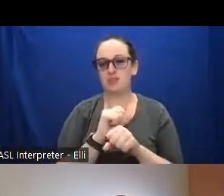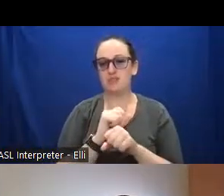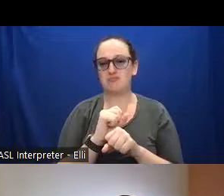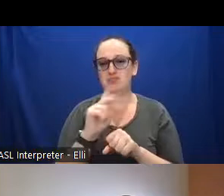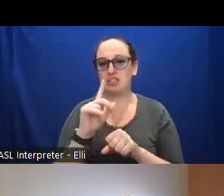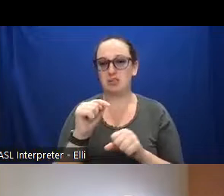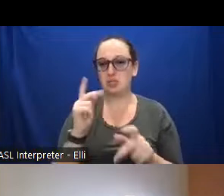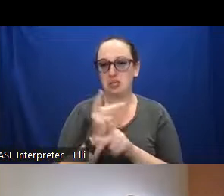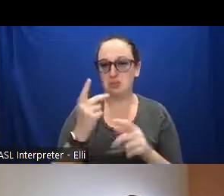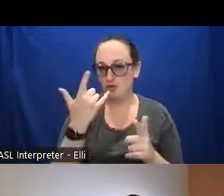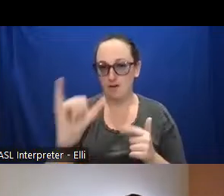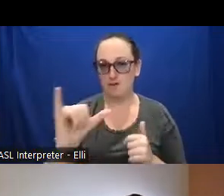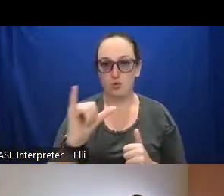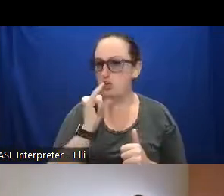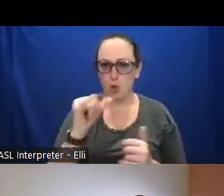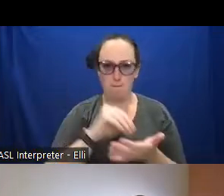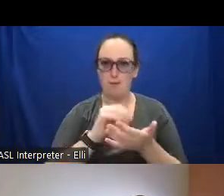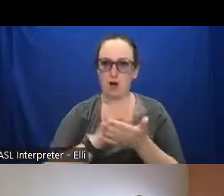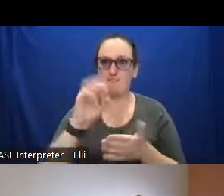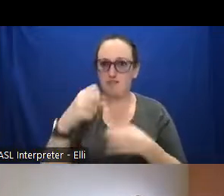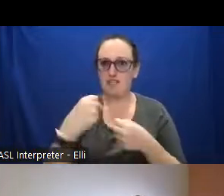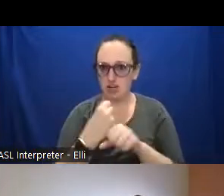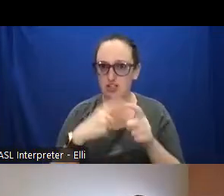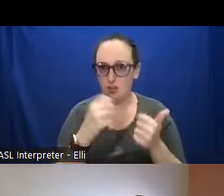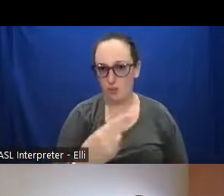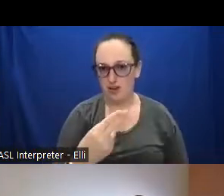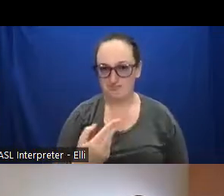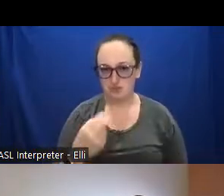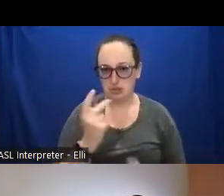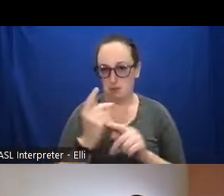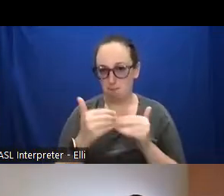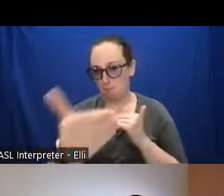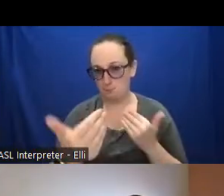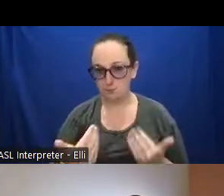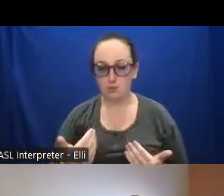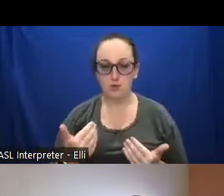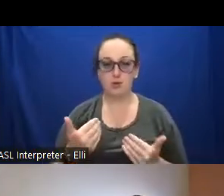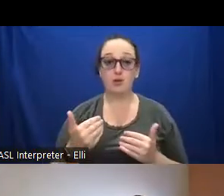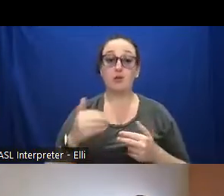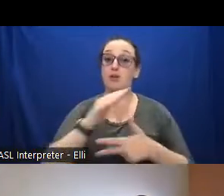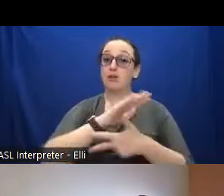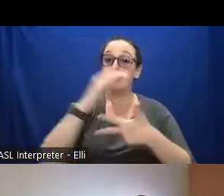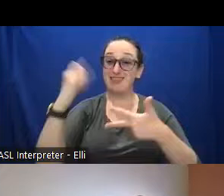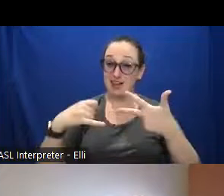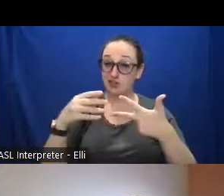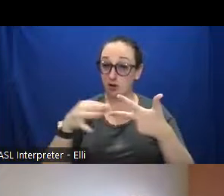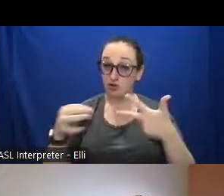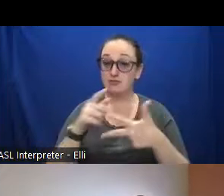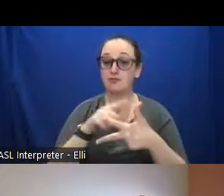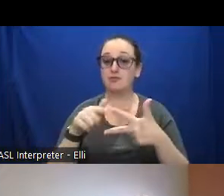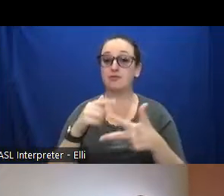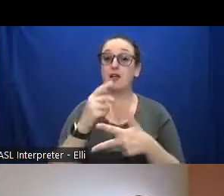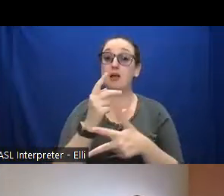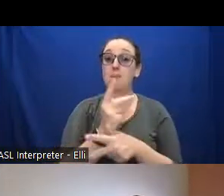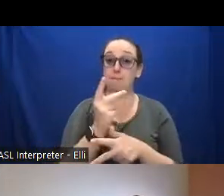stored indefinitely. And then finally, the reporting option of standard report includes the medical care, the